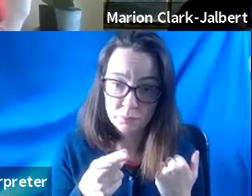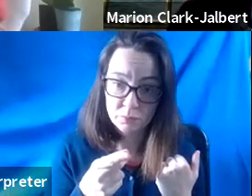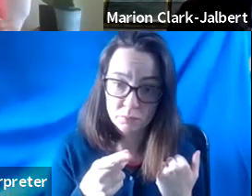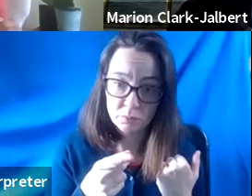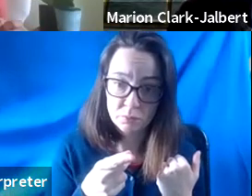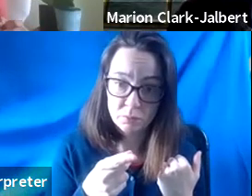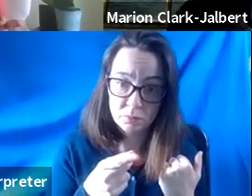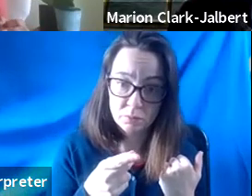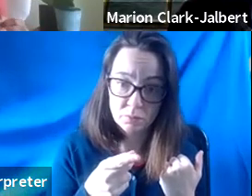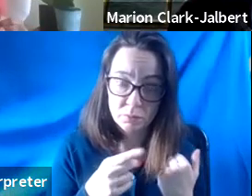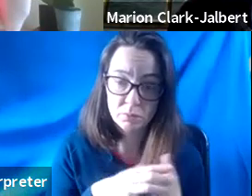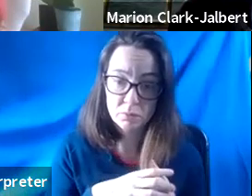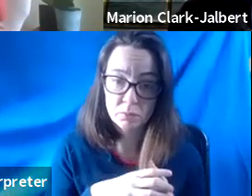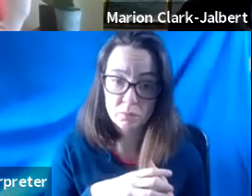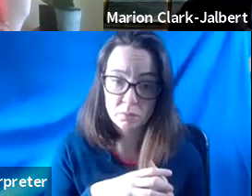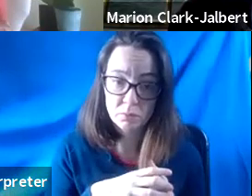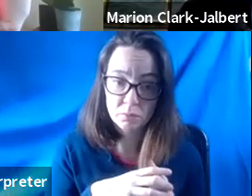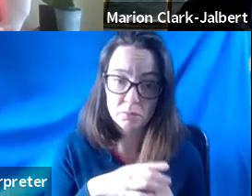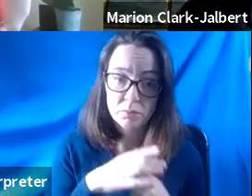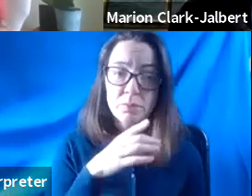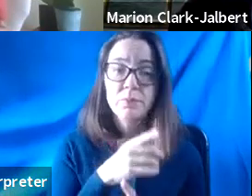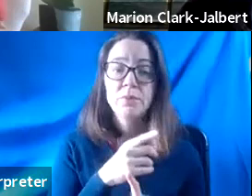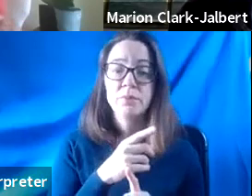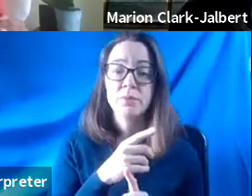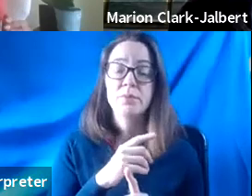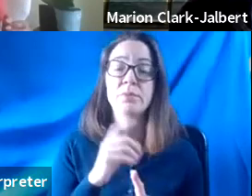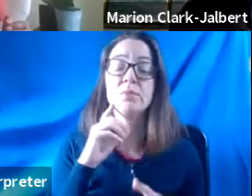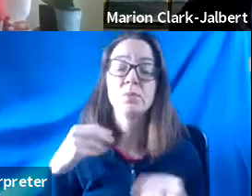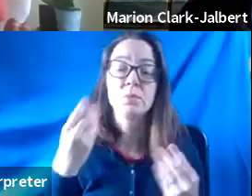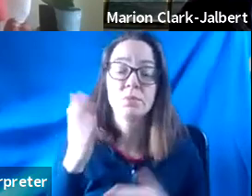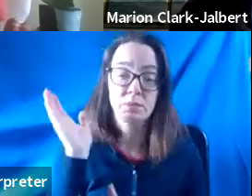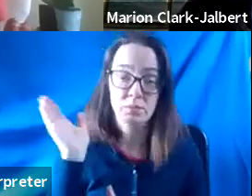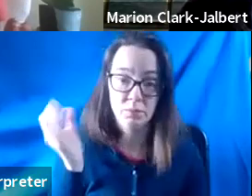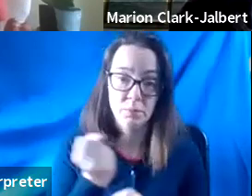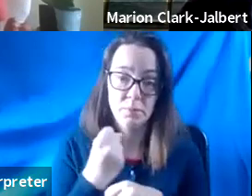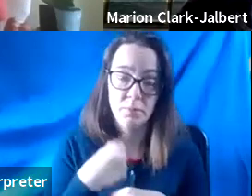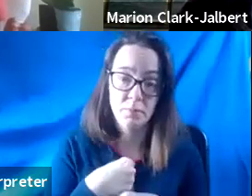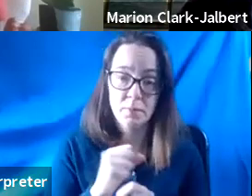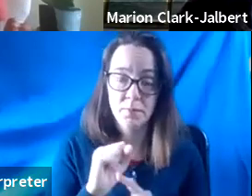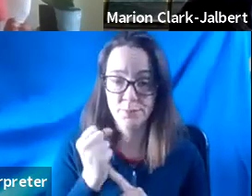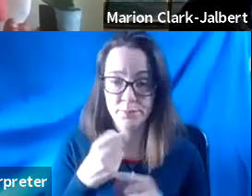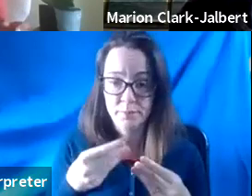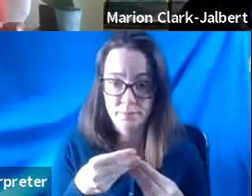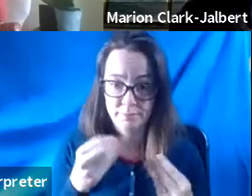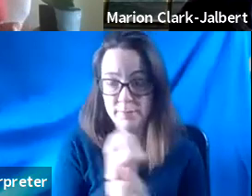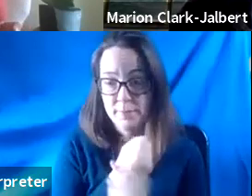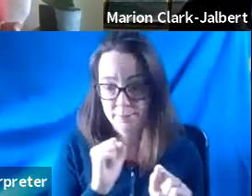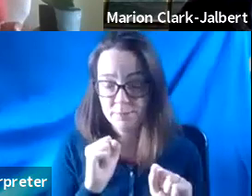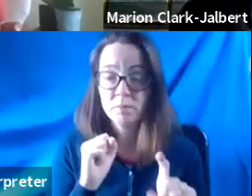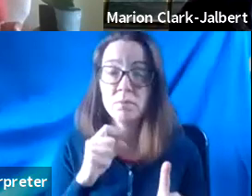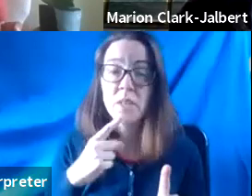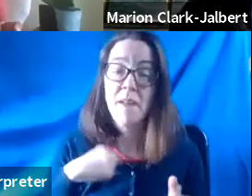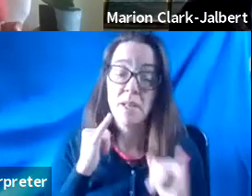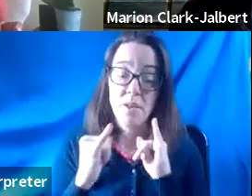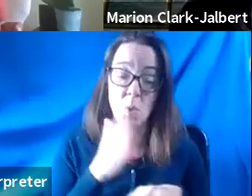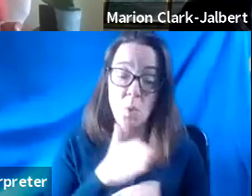for women and non-gender conforming people with substance addiction disorders. And she says, I've interviewed over 100 women